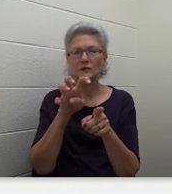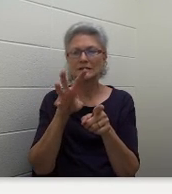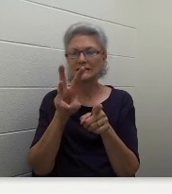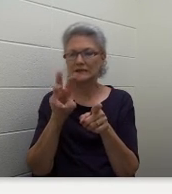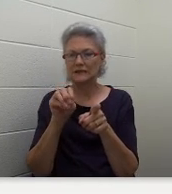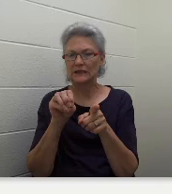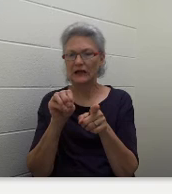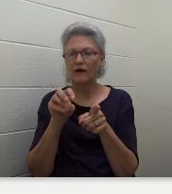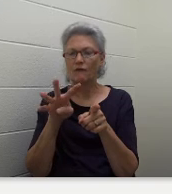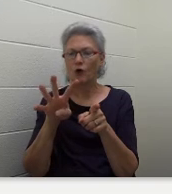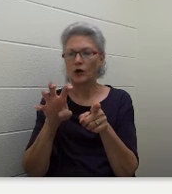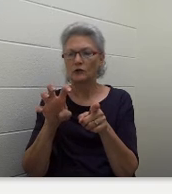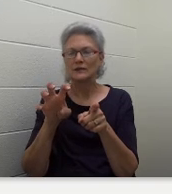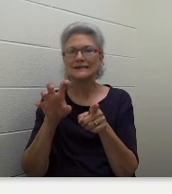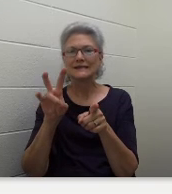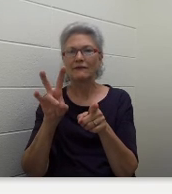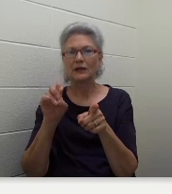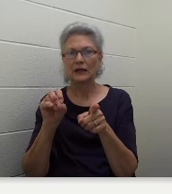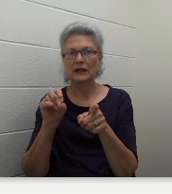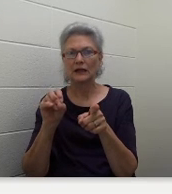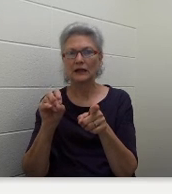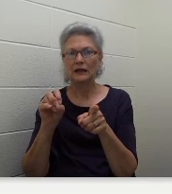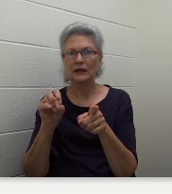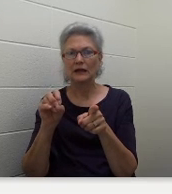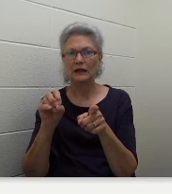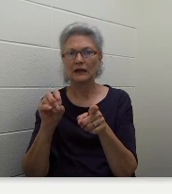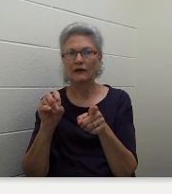460, 470,